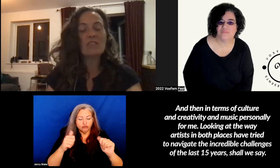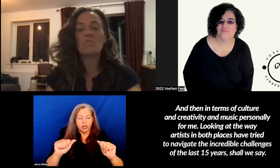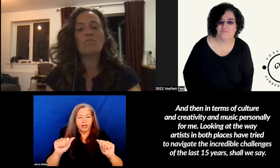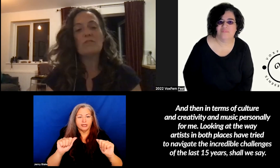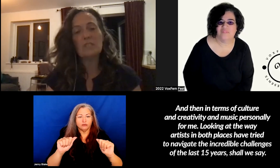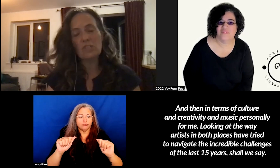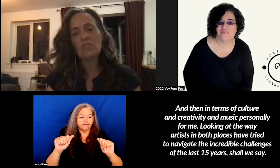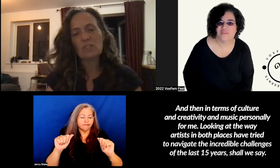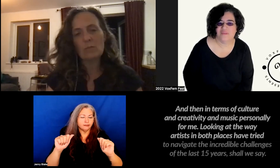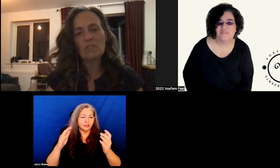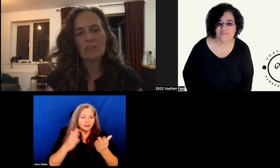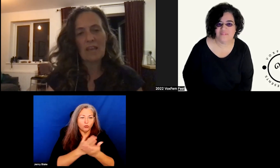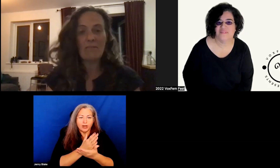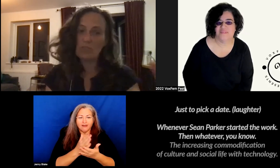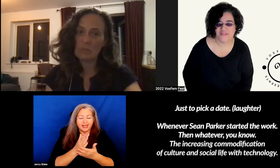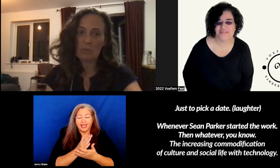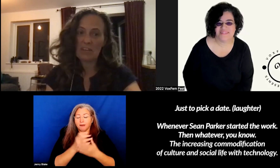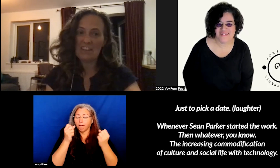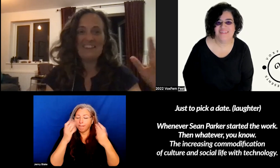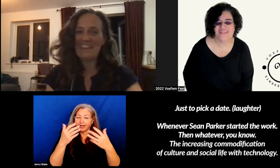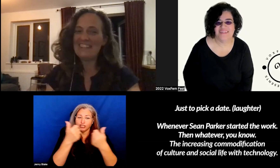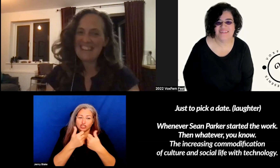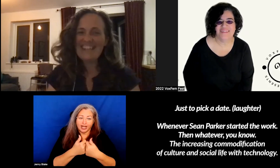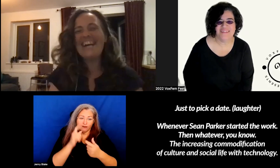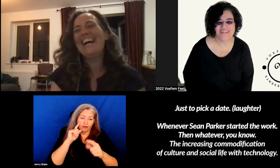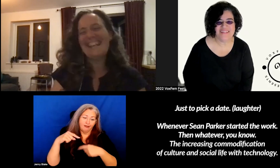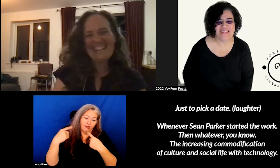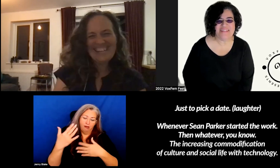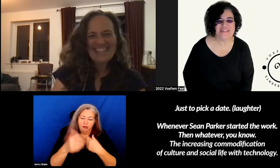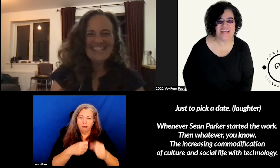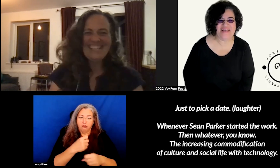the last 15 years, shall we say, just to pick a date.